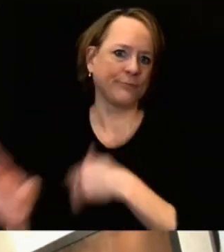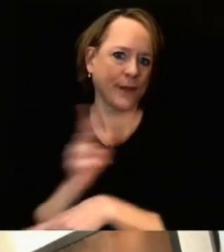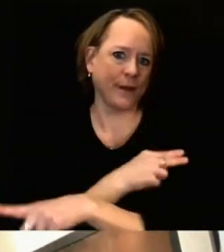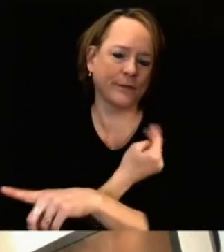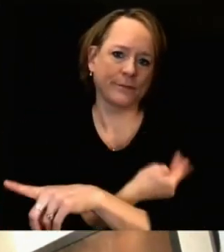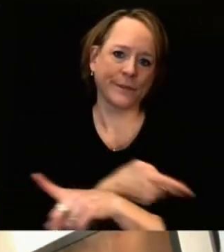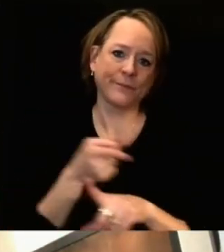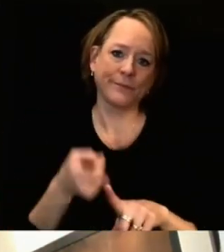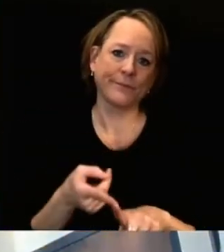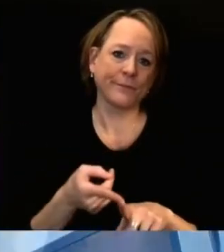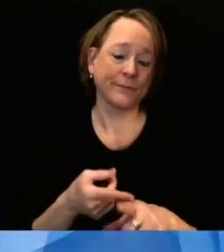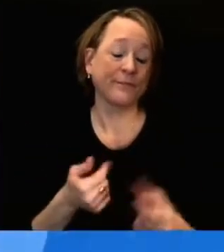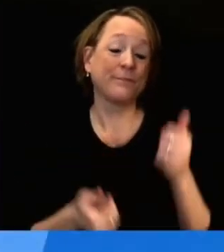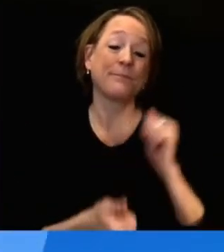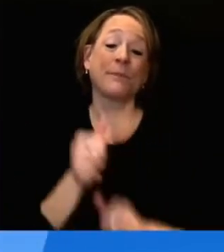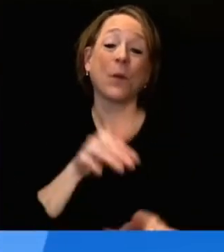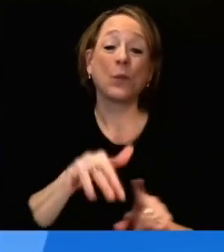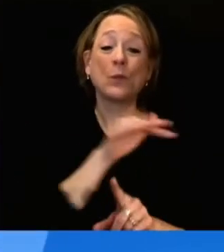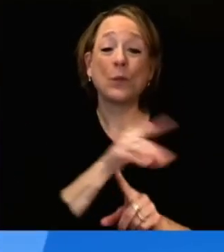hospitals.